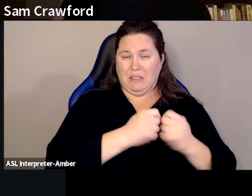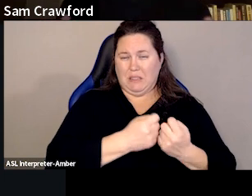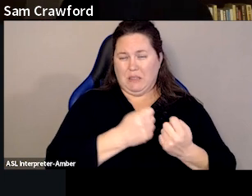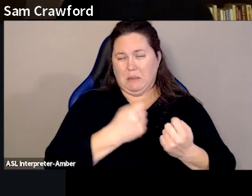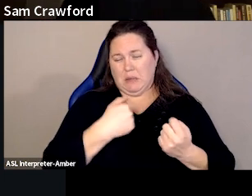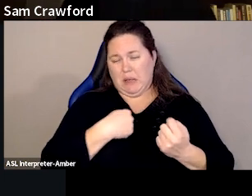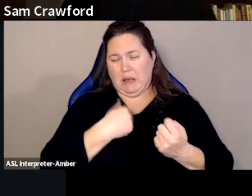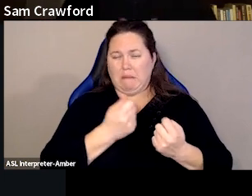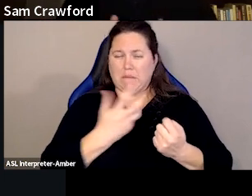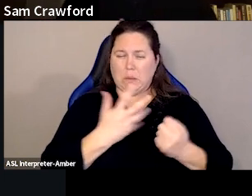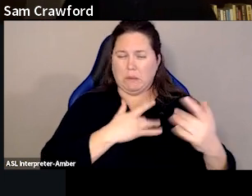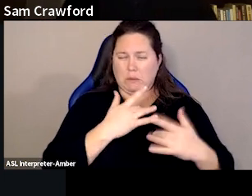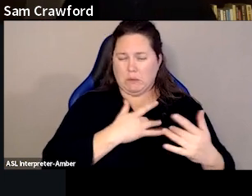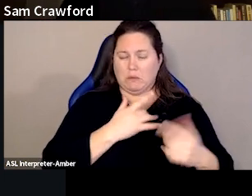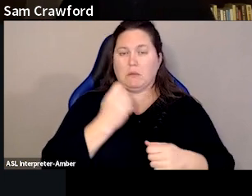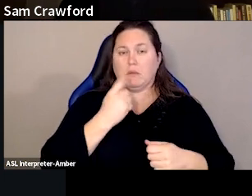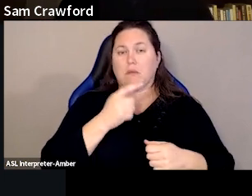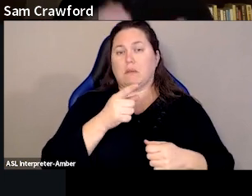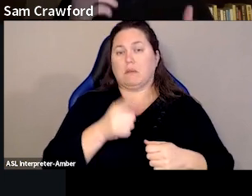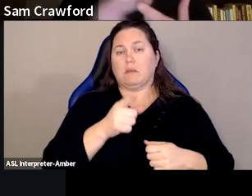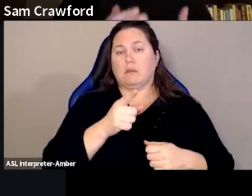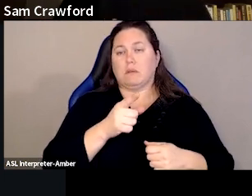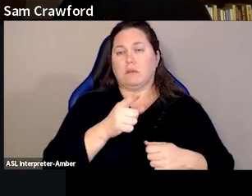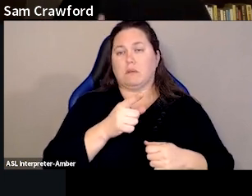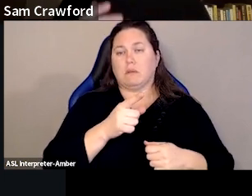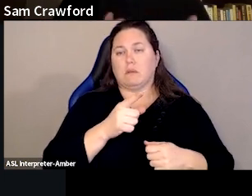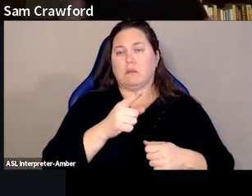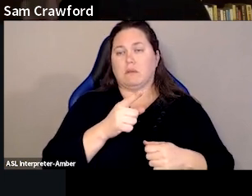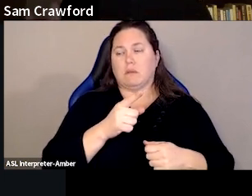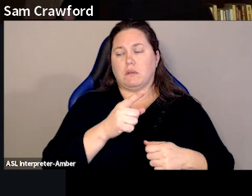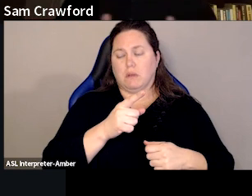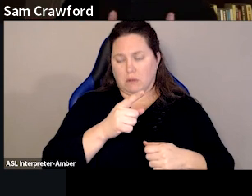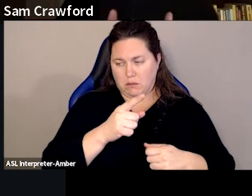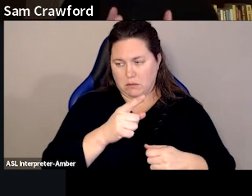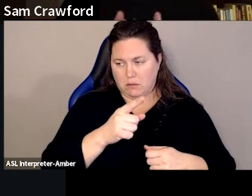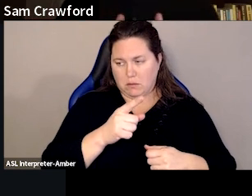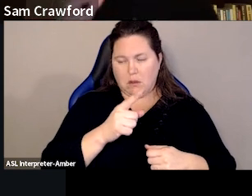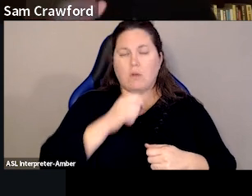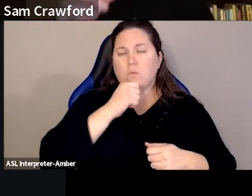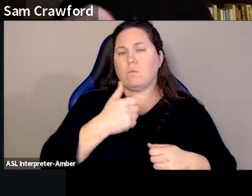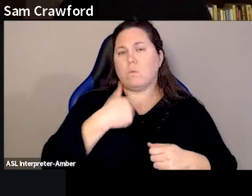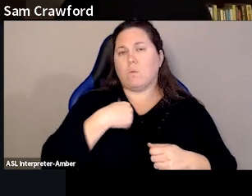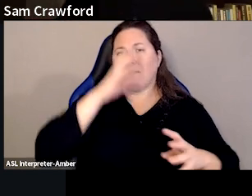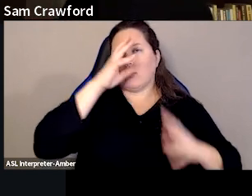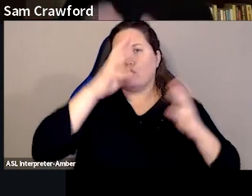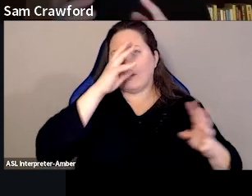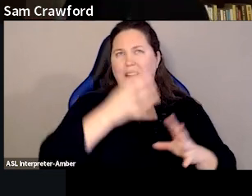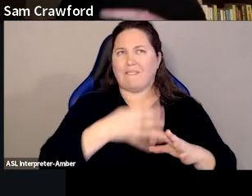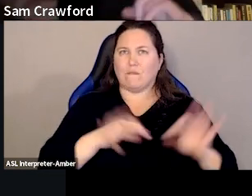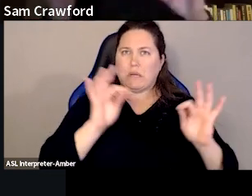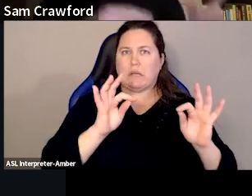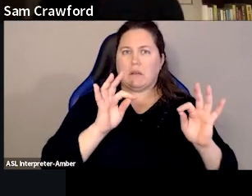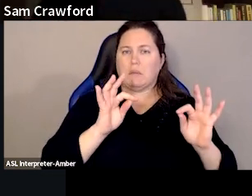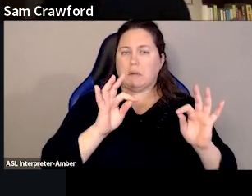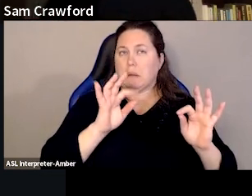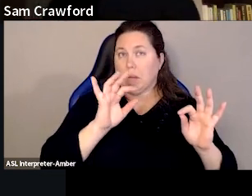you simply don't have the creative freedom of platforms like a Drupal or a Ruby on Rails. That really isn't the case anymore. So